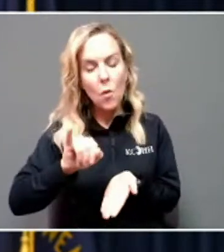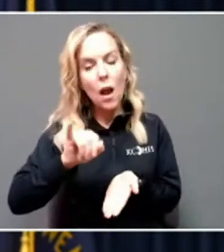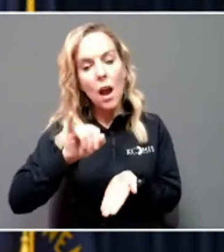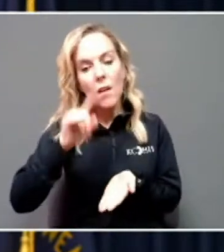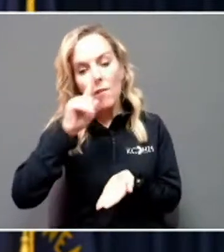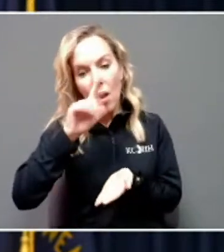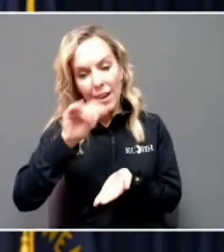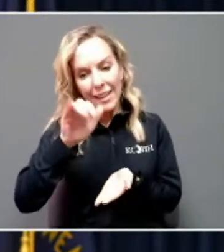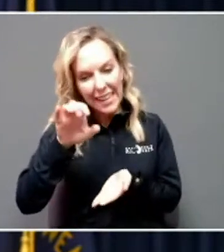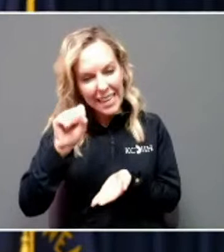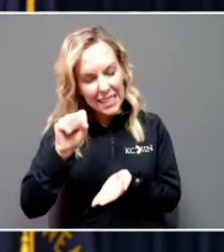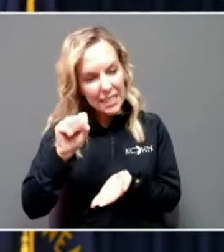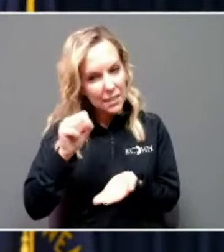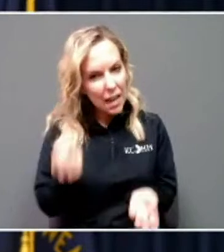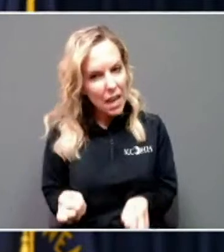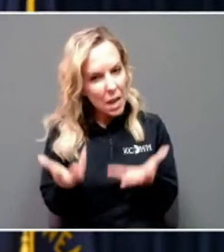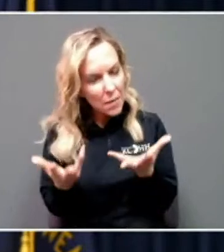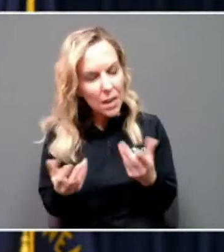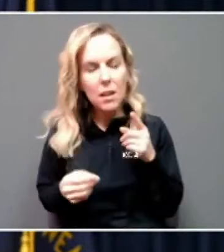I know that